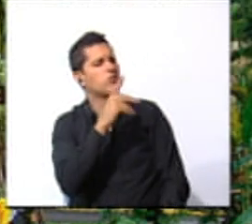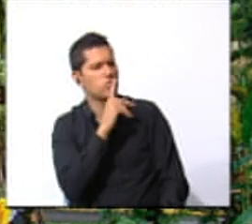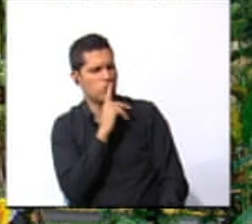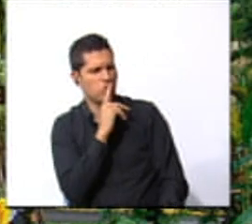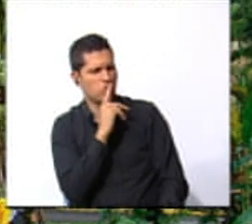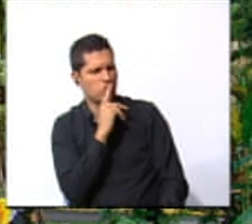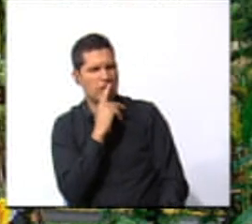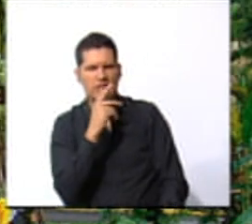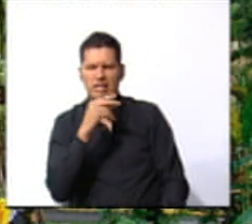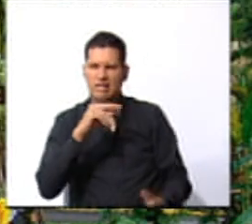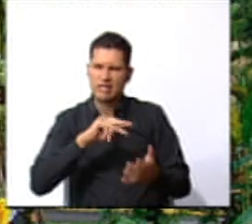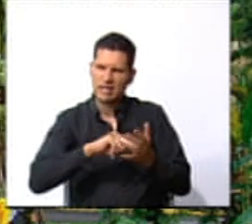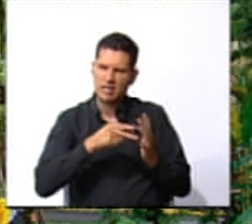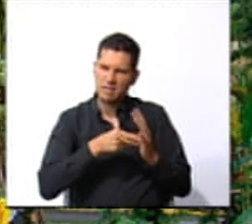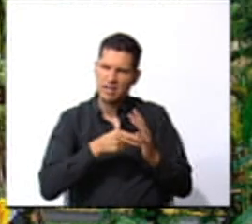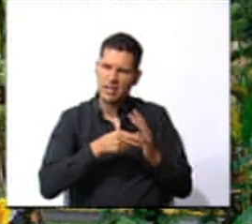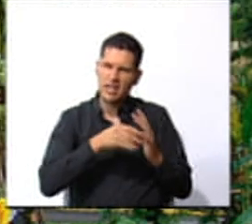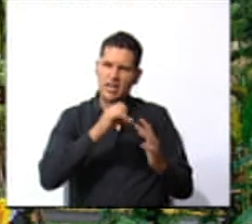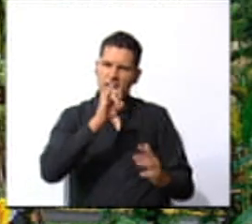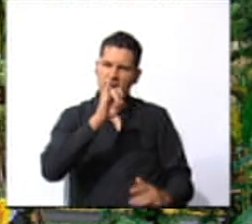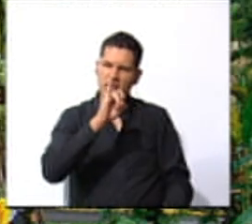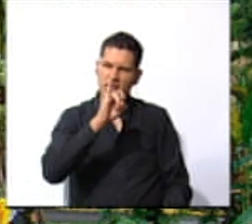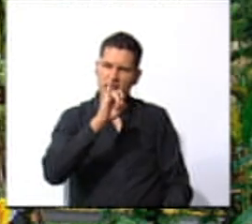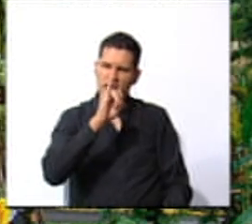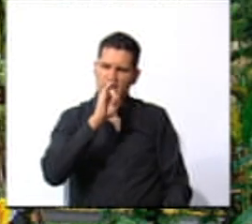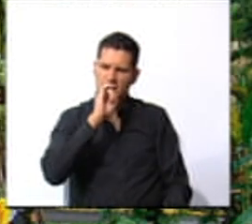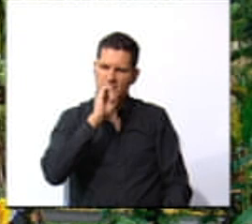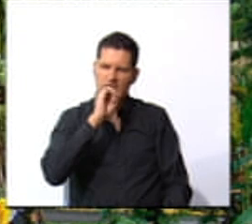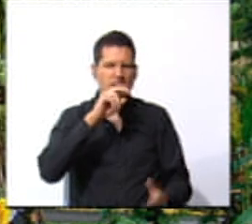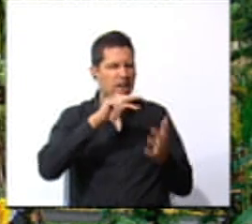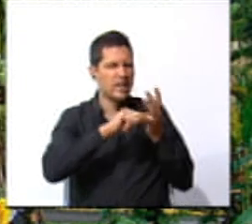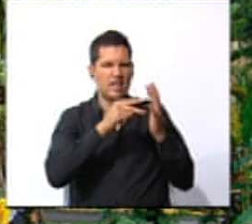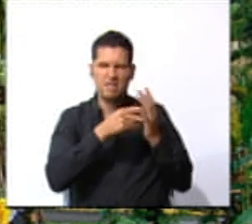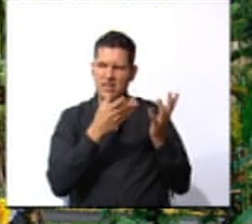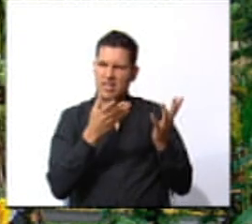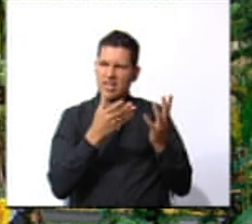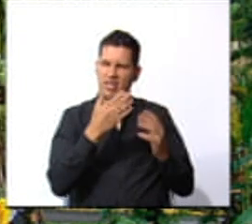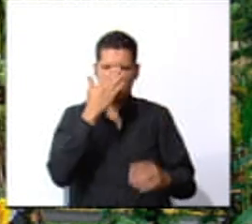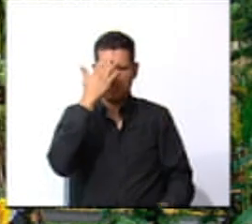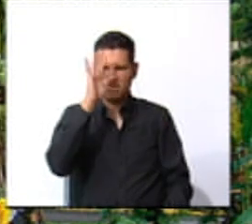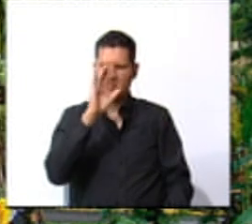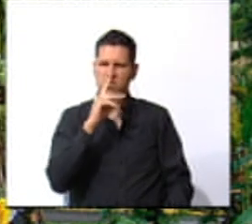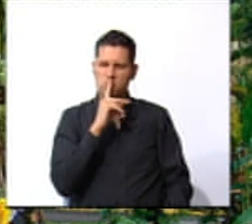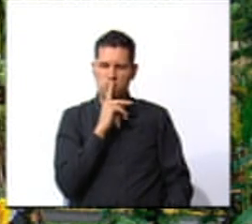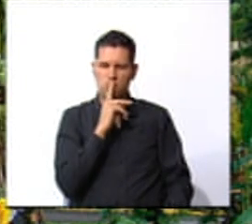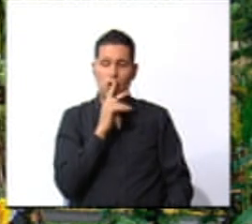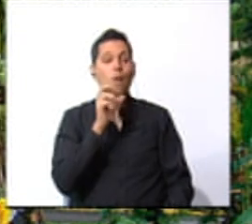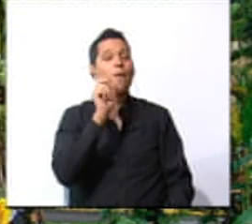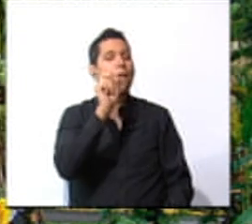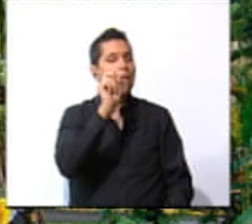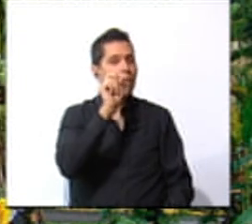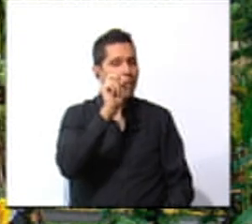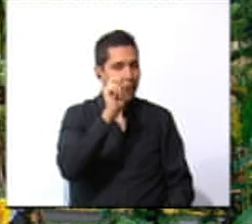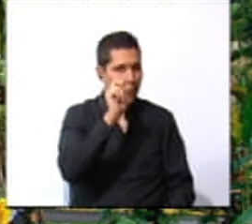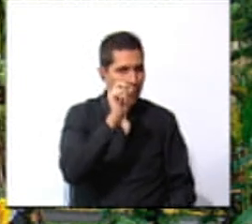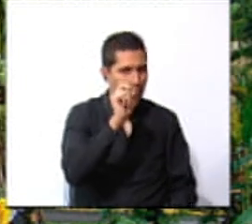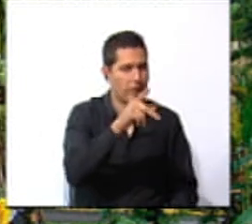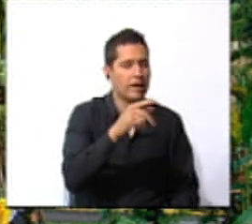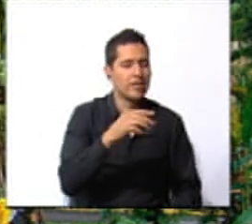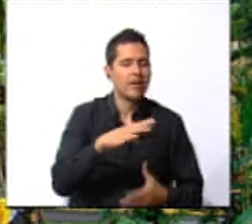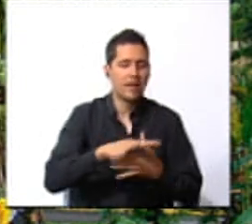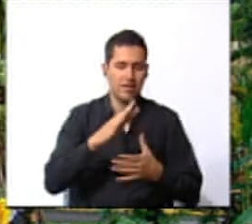inferir? Do you know what is inferir? No? Okay, let me